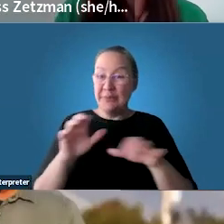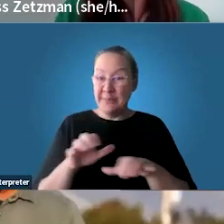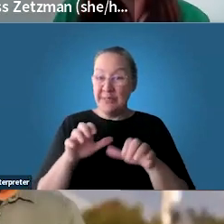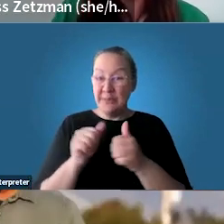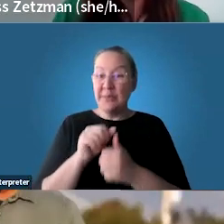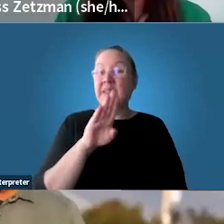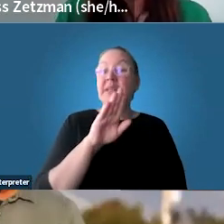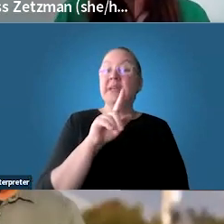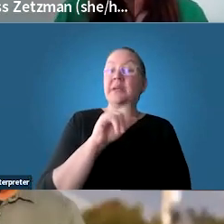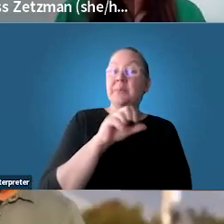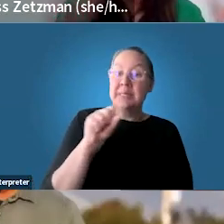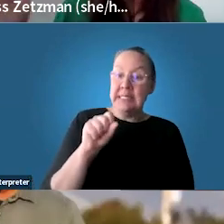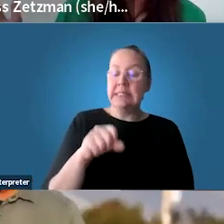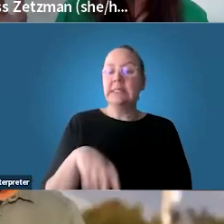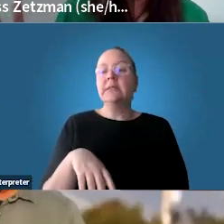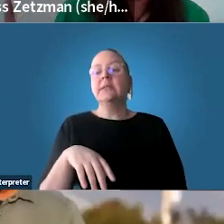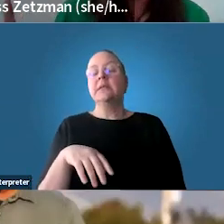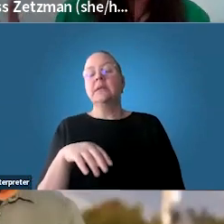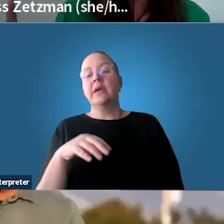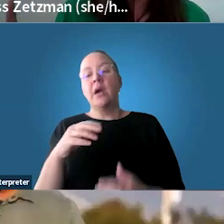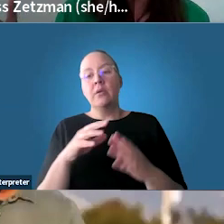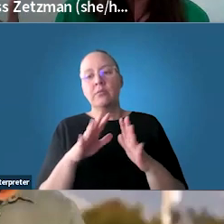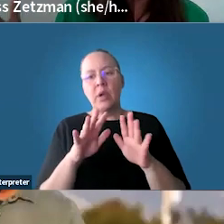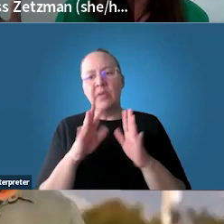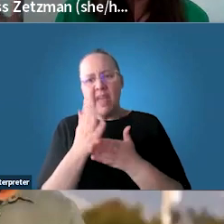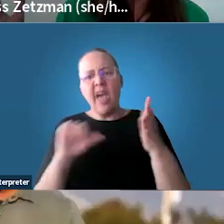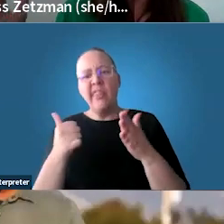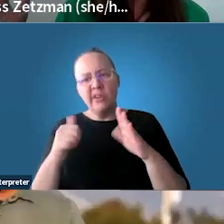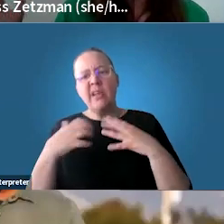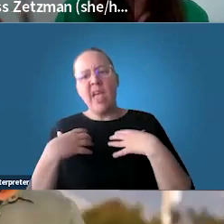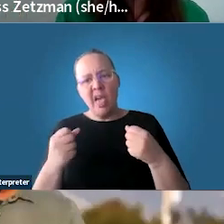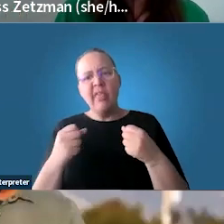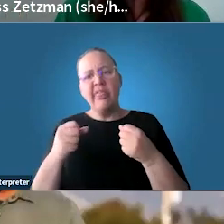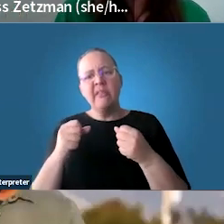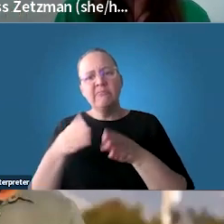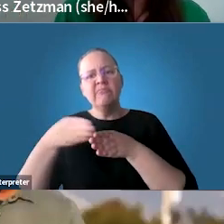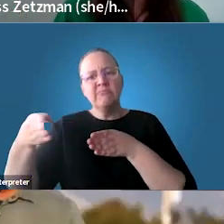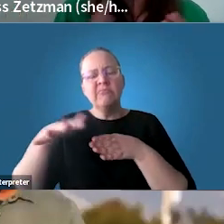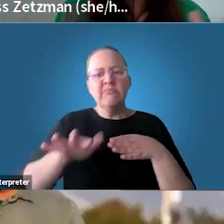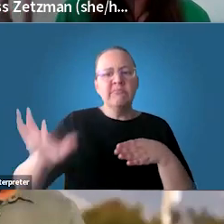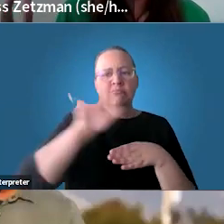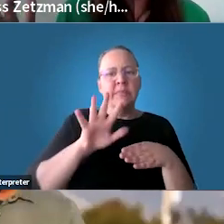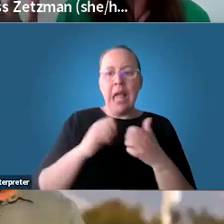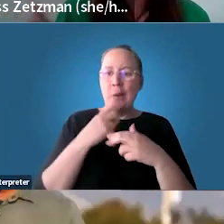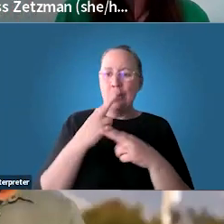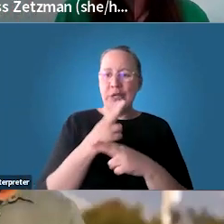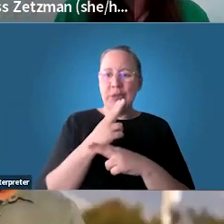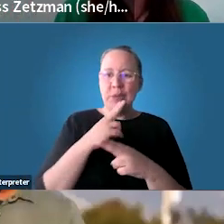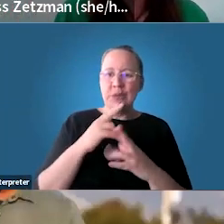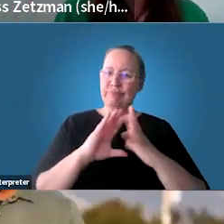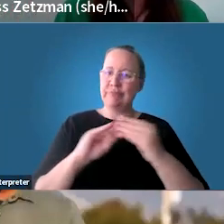with Bliss and with others across the health equity field to really think about how we use